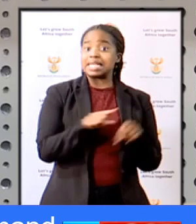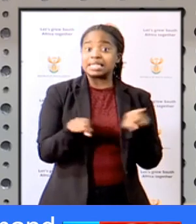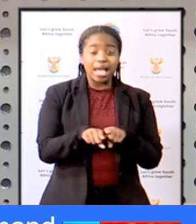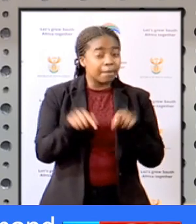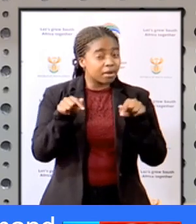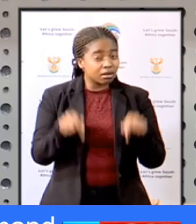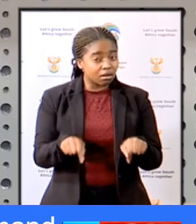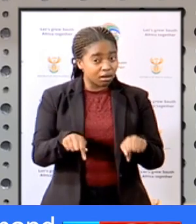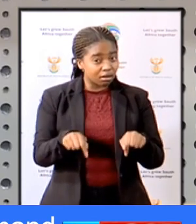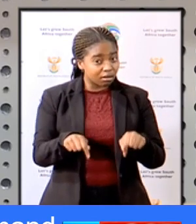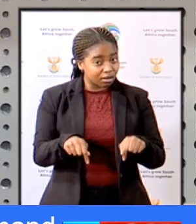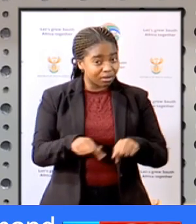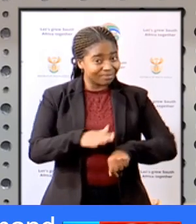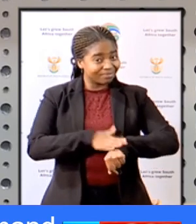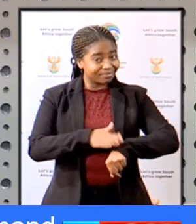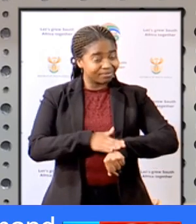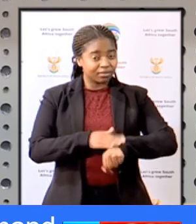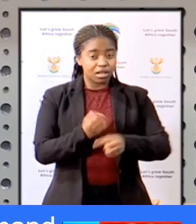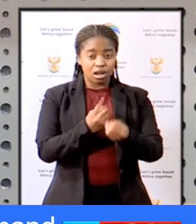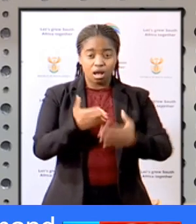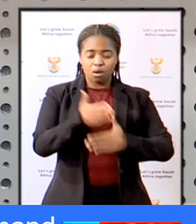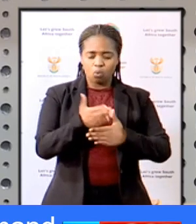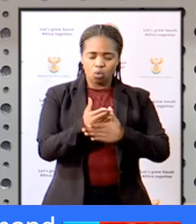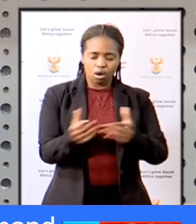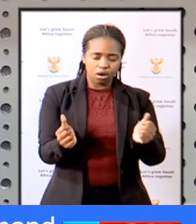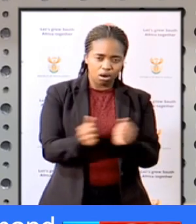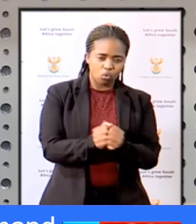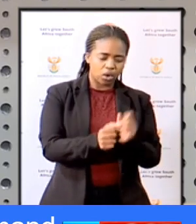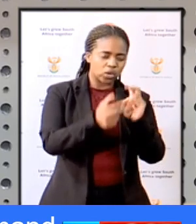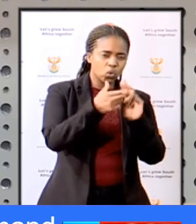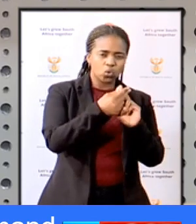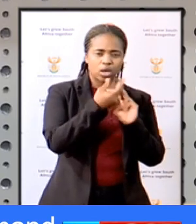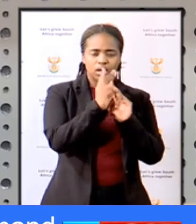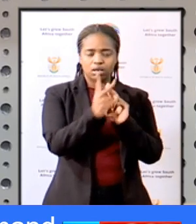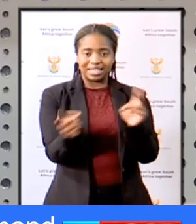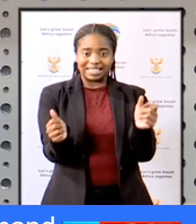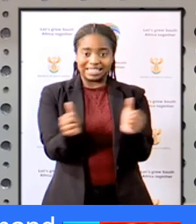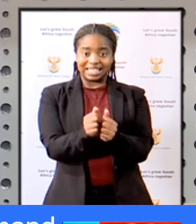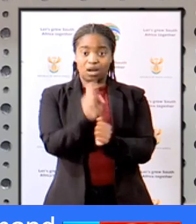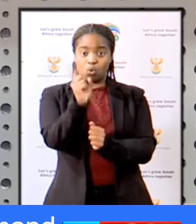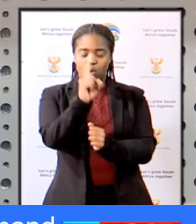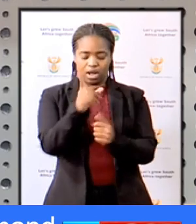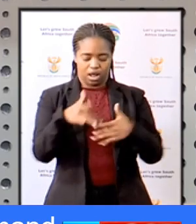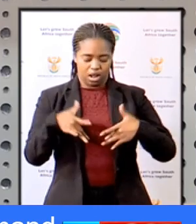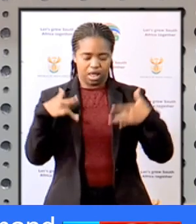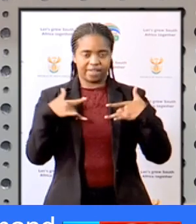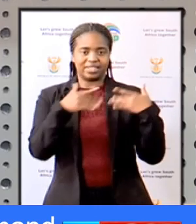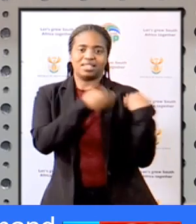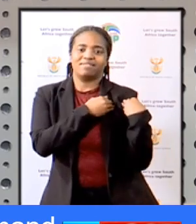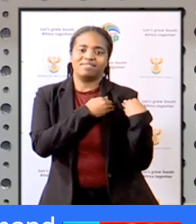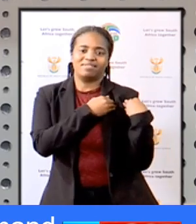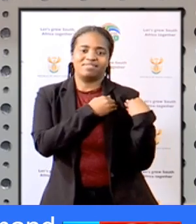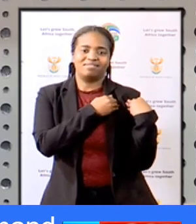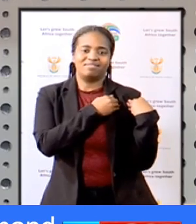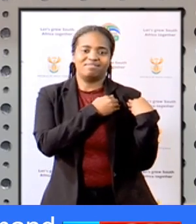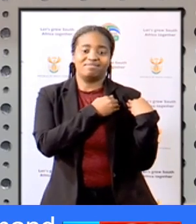period, a lot of the work and the collaboration and partnership must be about saving lives,